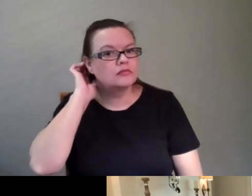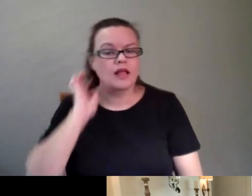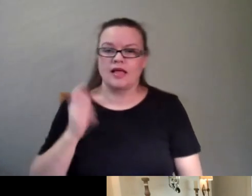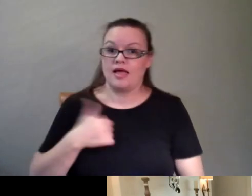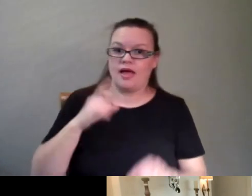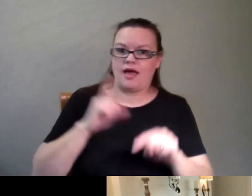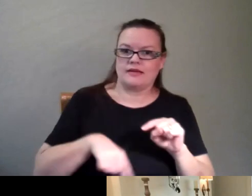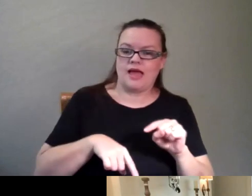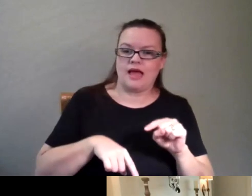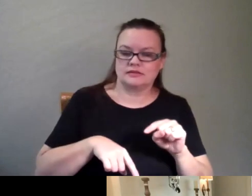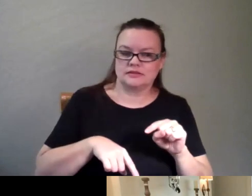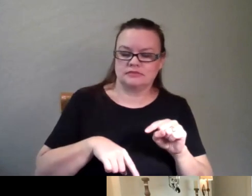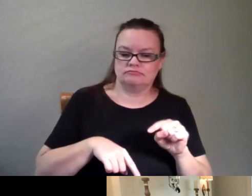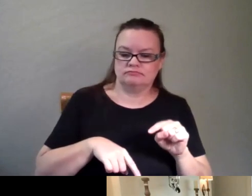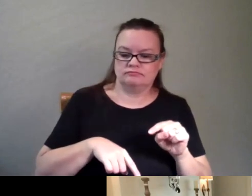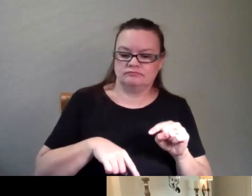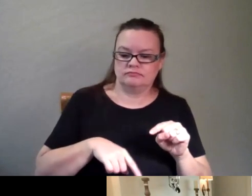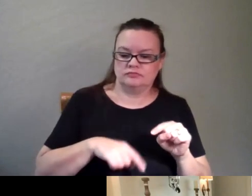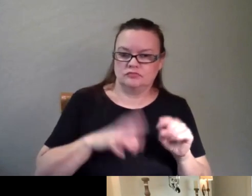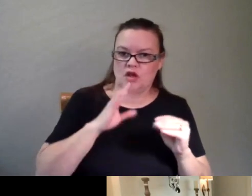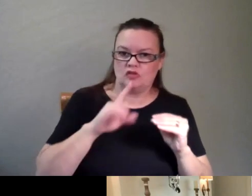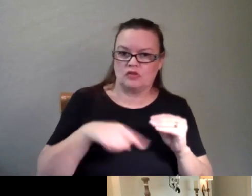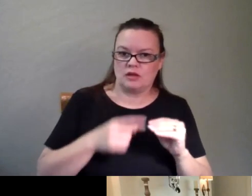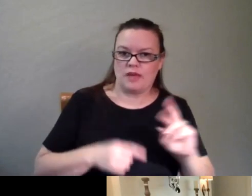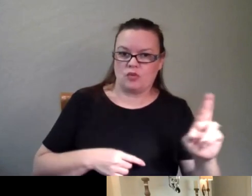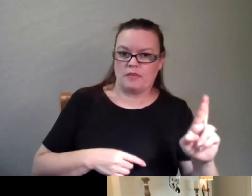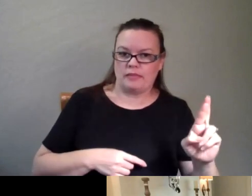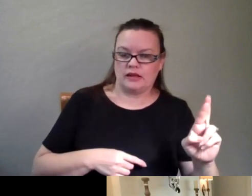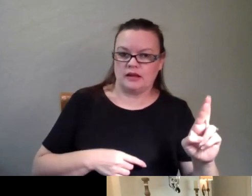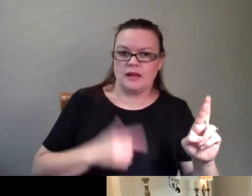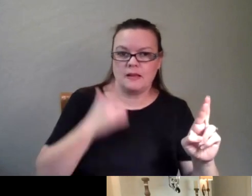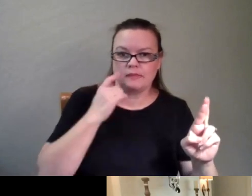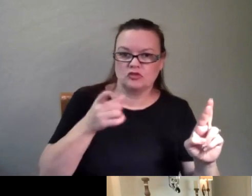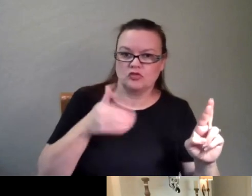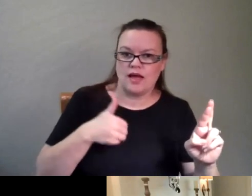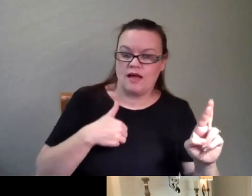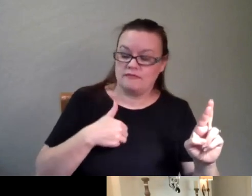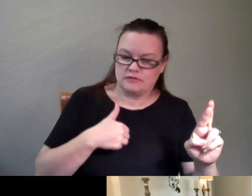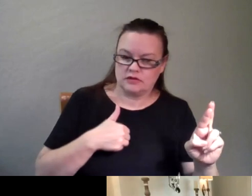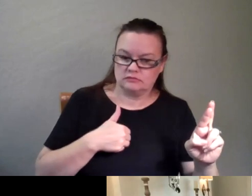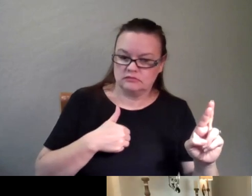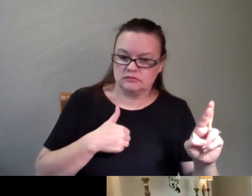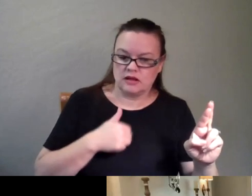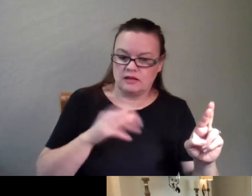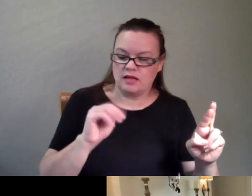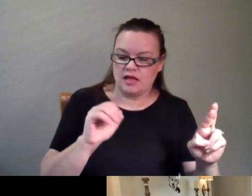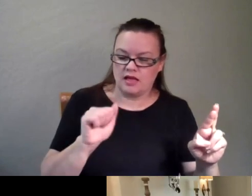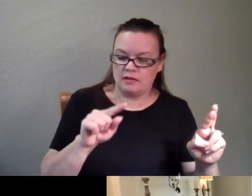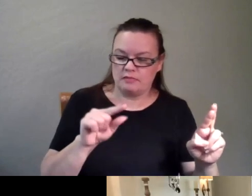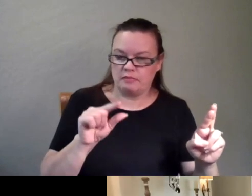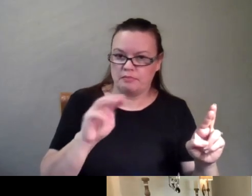Republican primaries, but you have some really intense fights between the MAGA faction and other Republicans. So